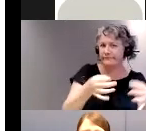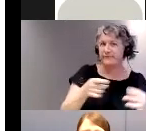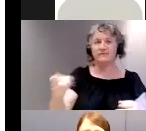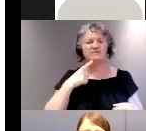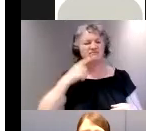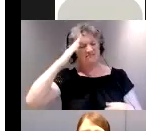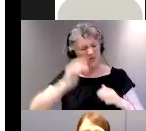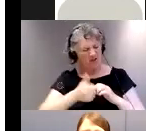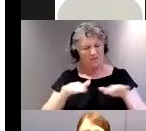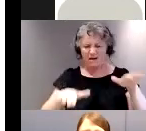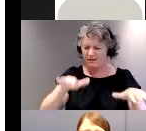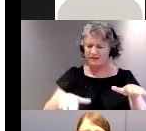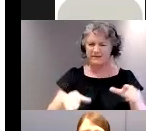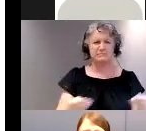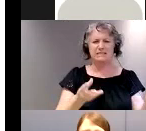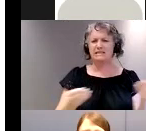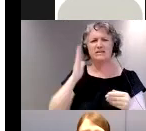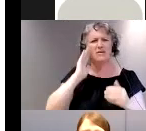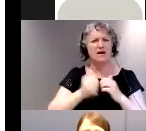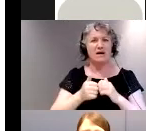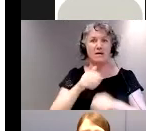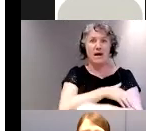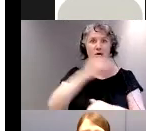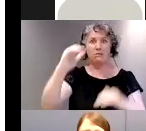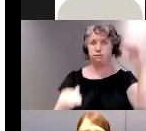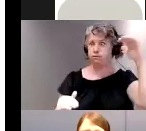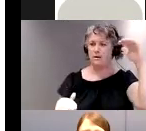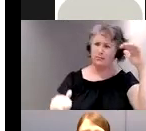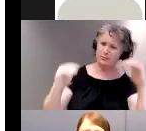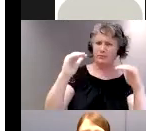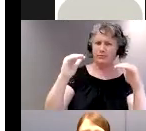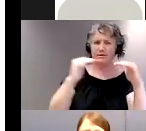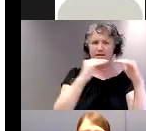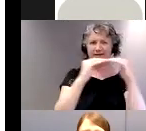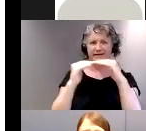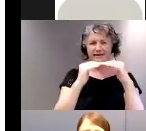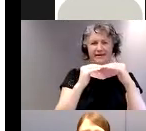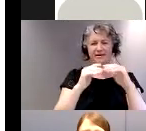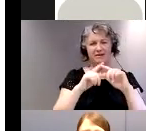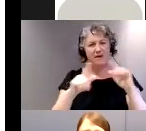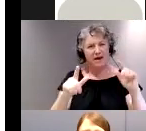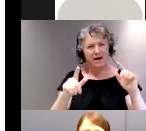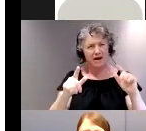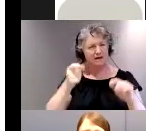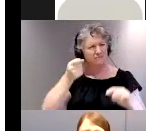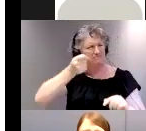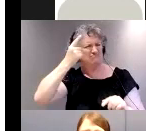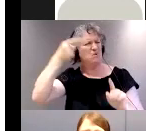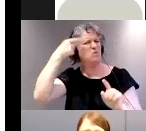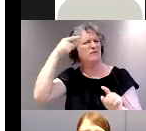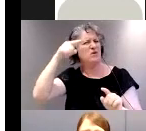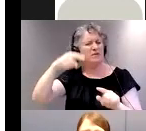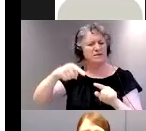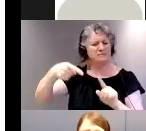know how to balance, you know, I know how to manage power imbalances, I know how to do this. I do not understand why I would need specific